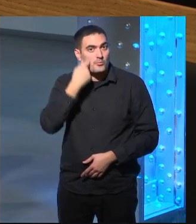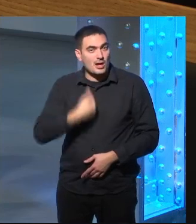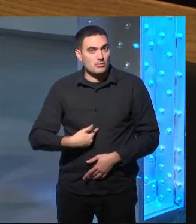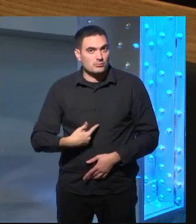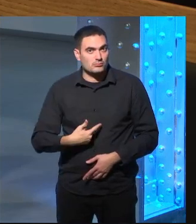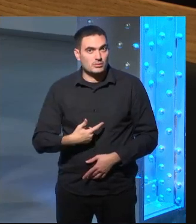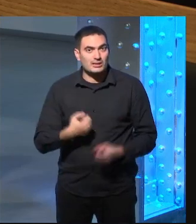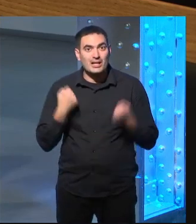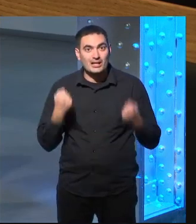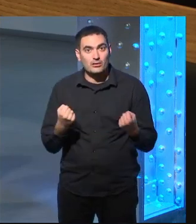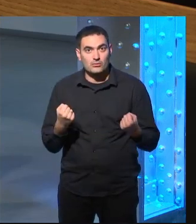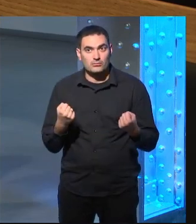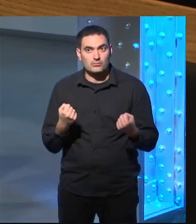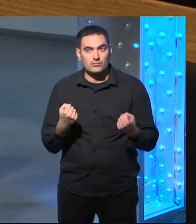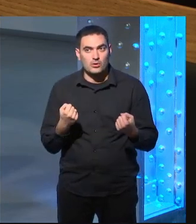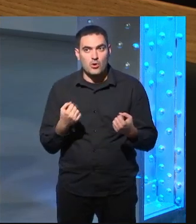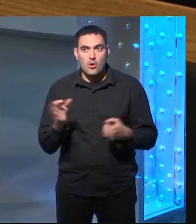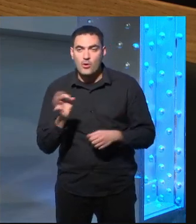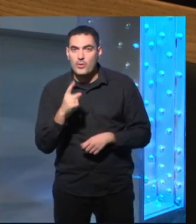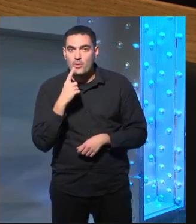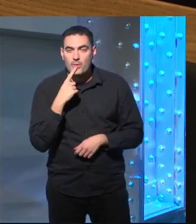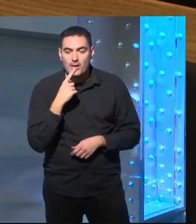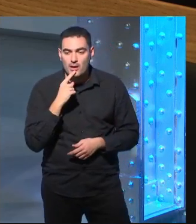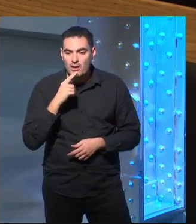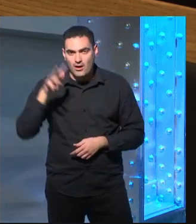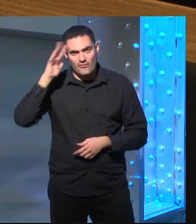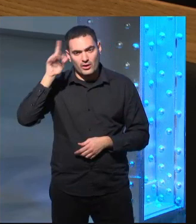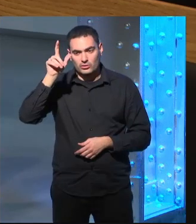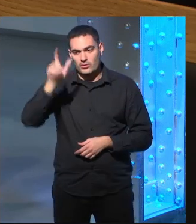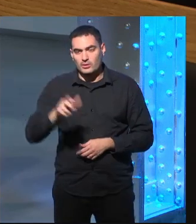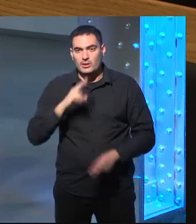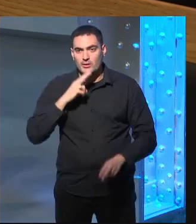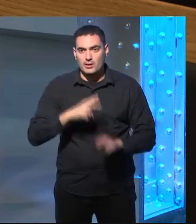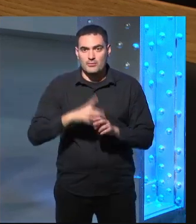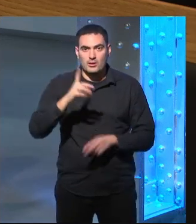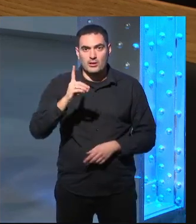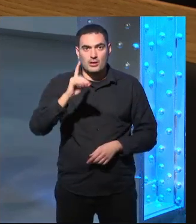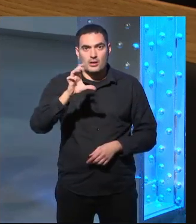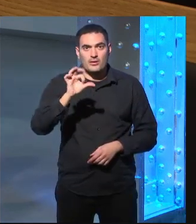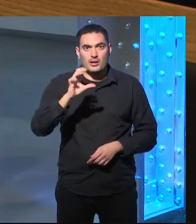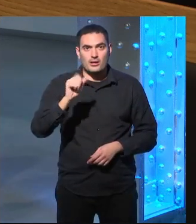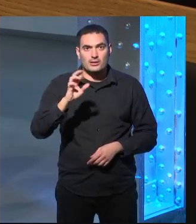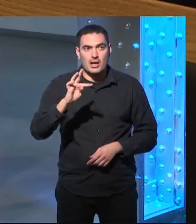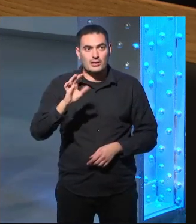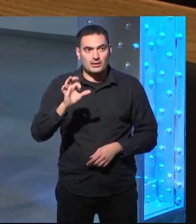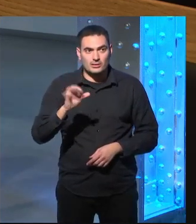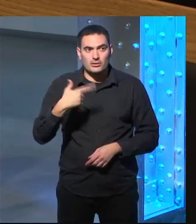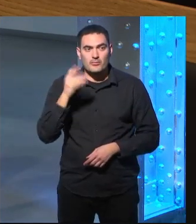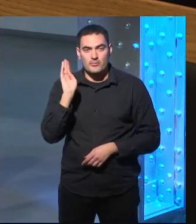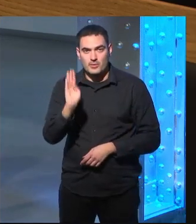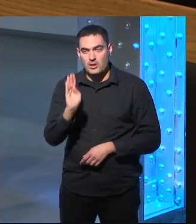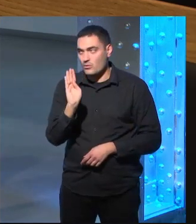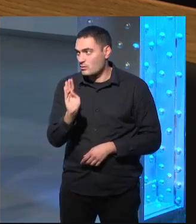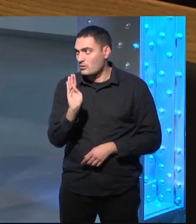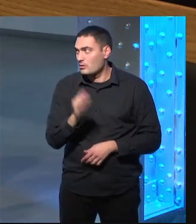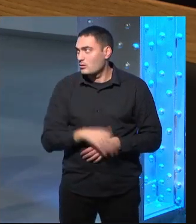and we need to educate them, not as the card said. I will try to be brief. What